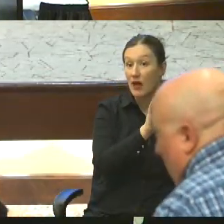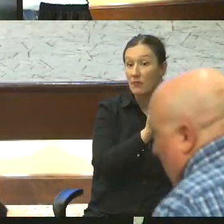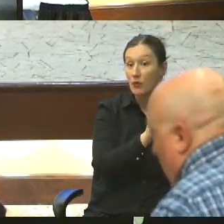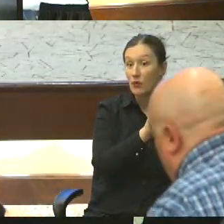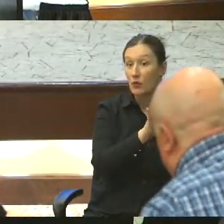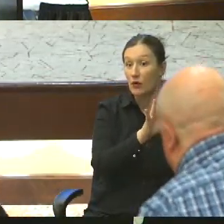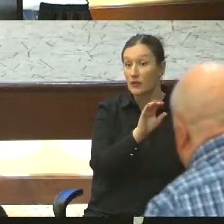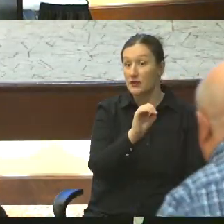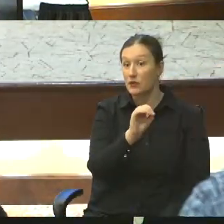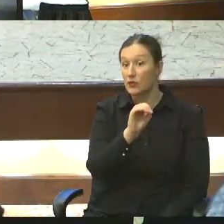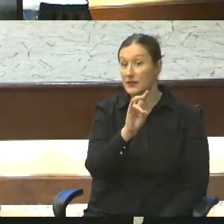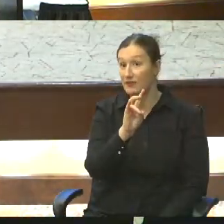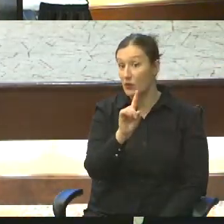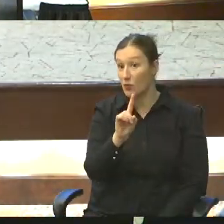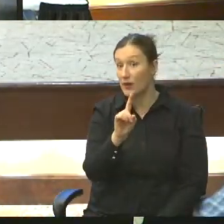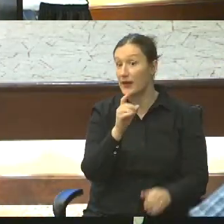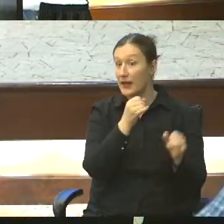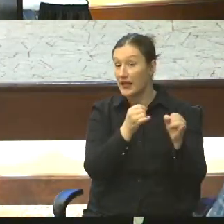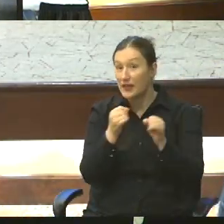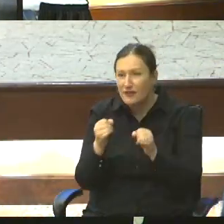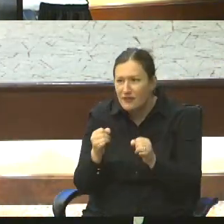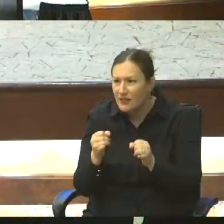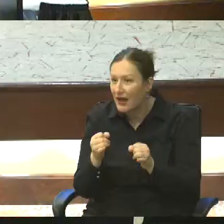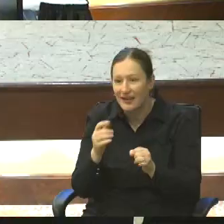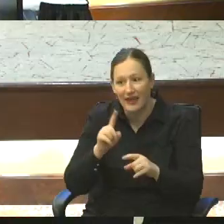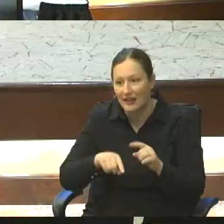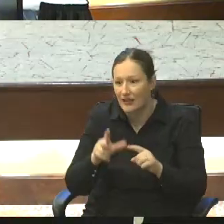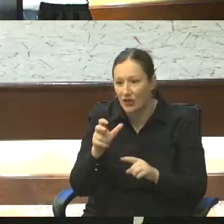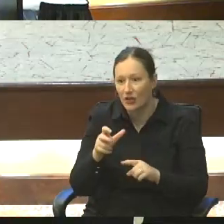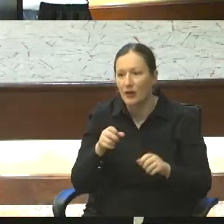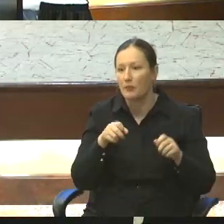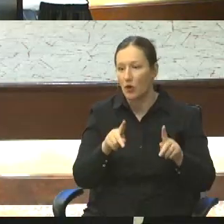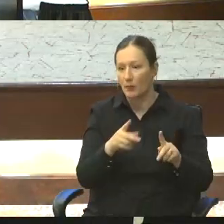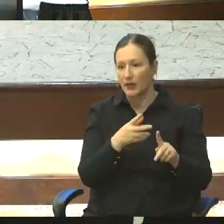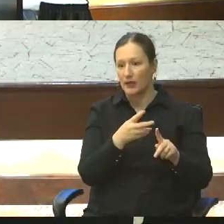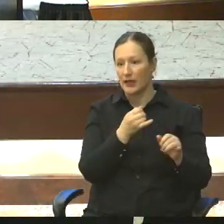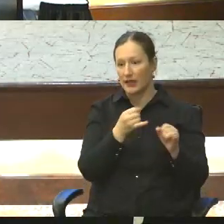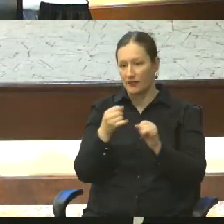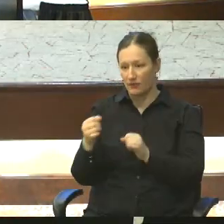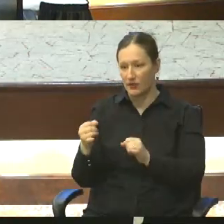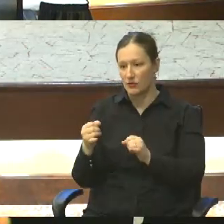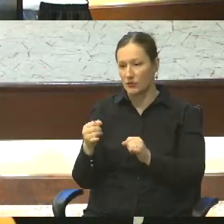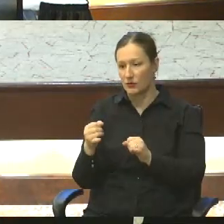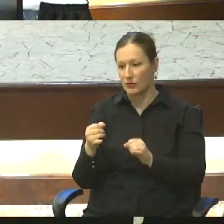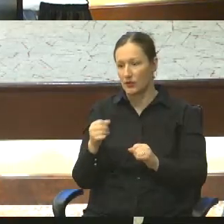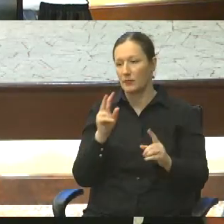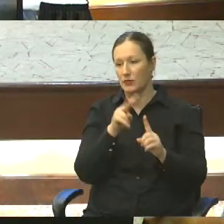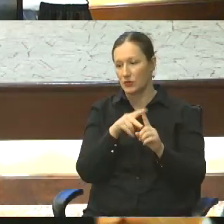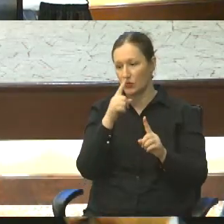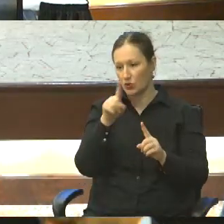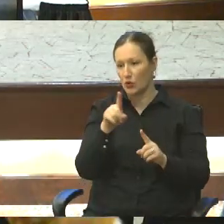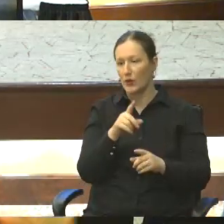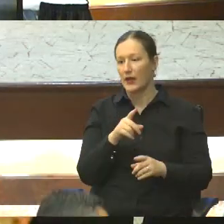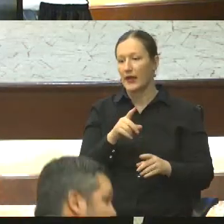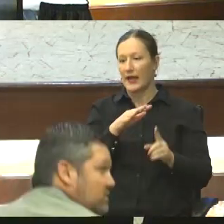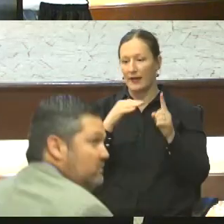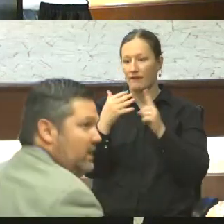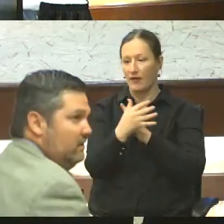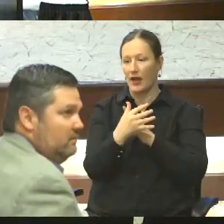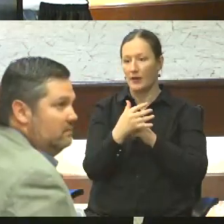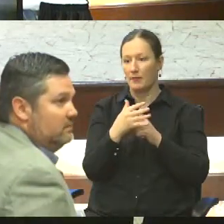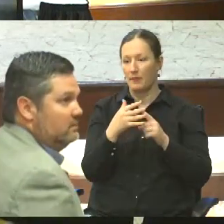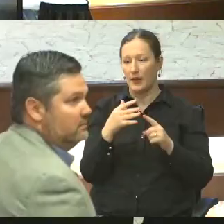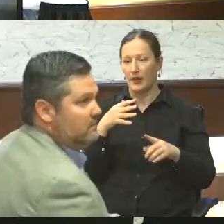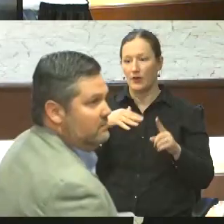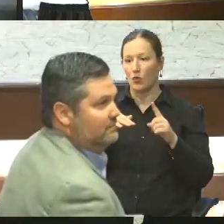551.071, individual permit, major amendment application to the Texas Commission on Environmental Quality,